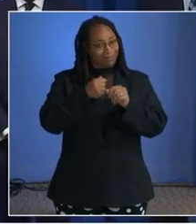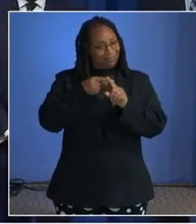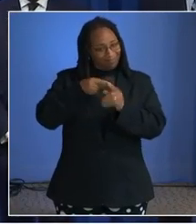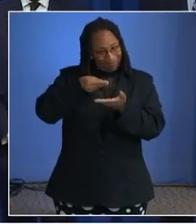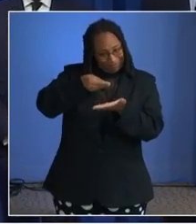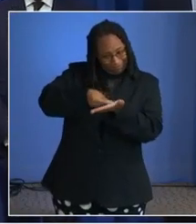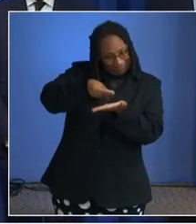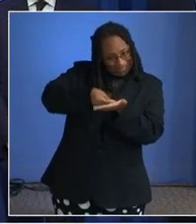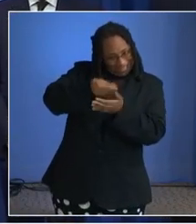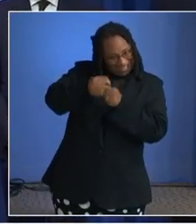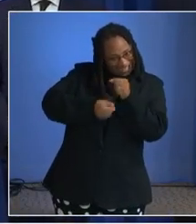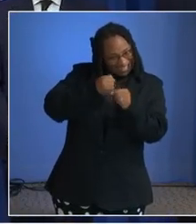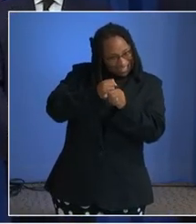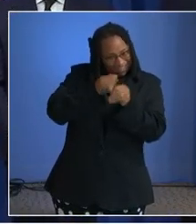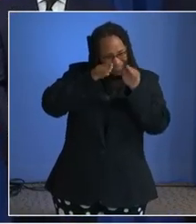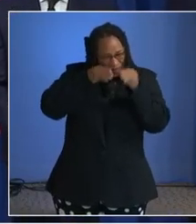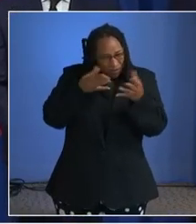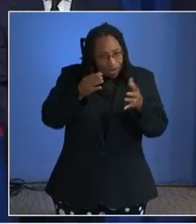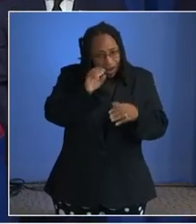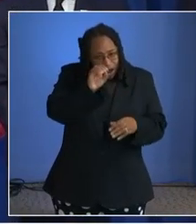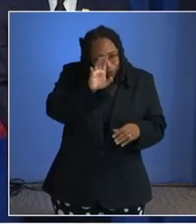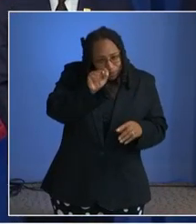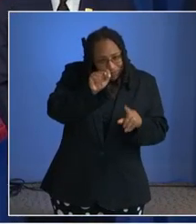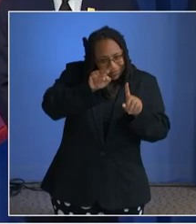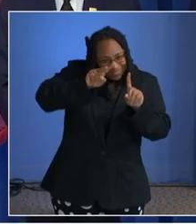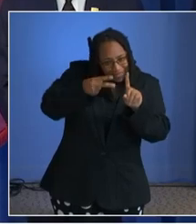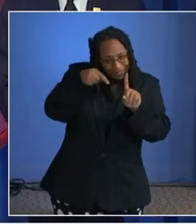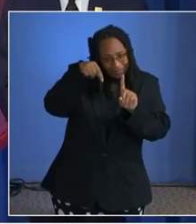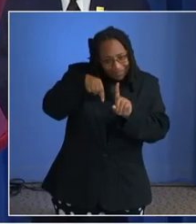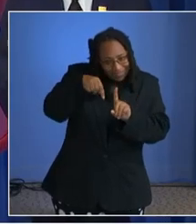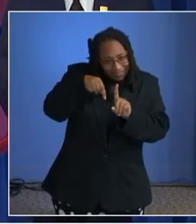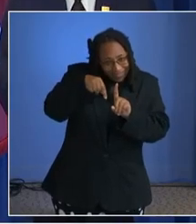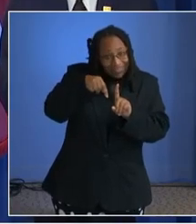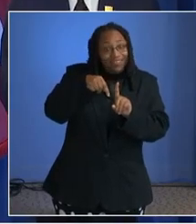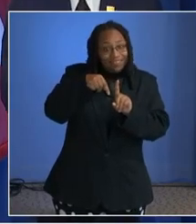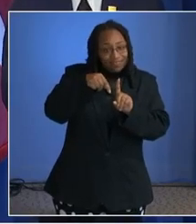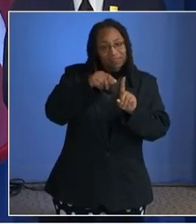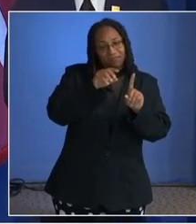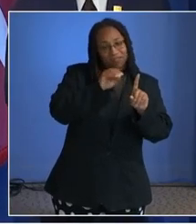us begins October 1. We are also